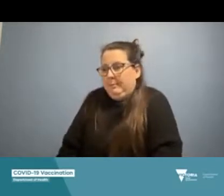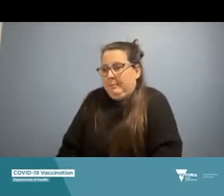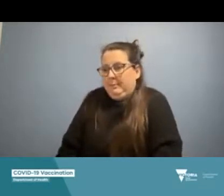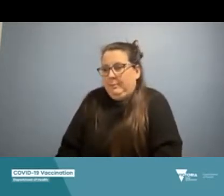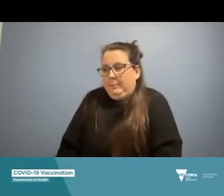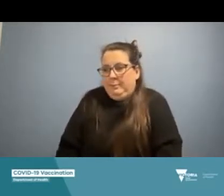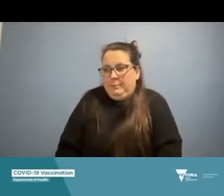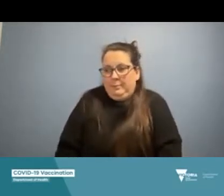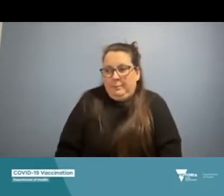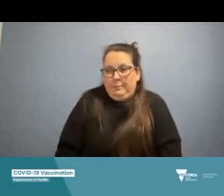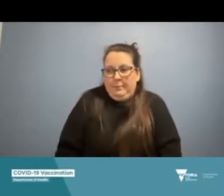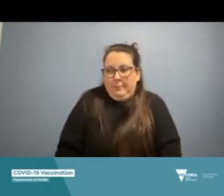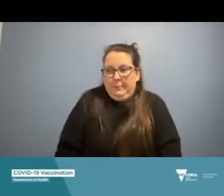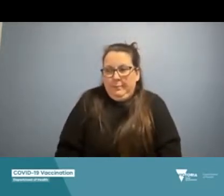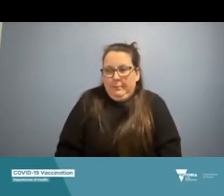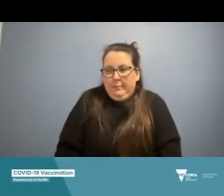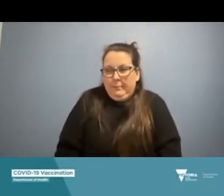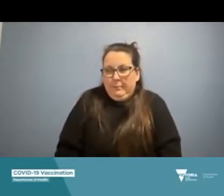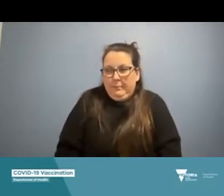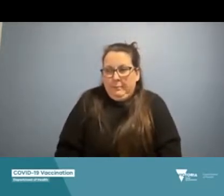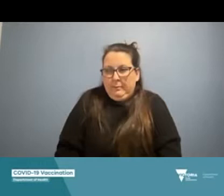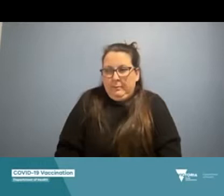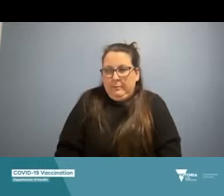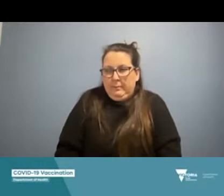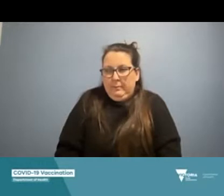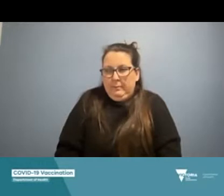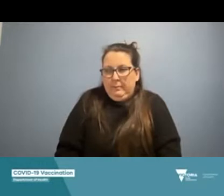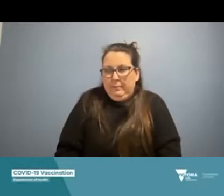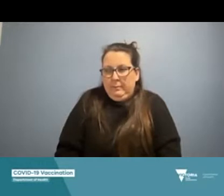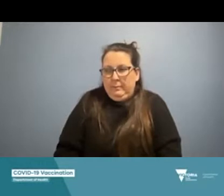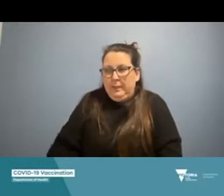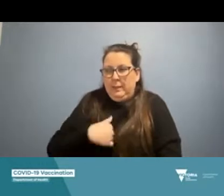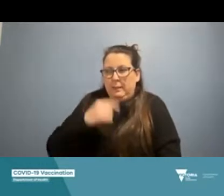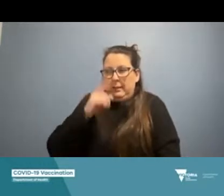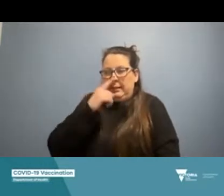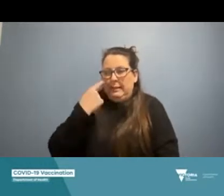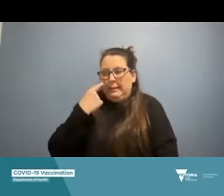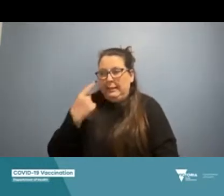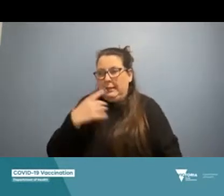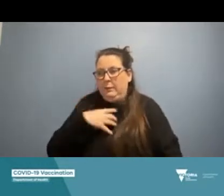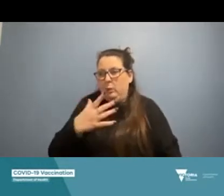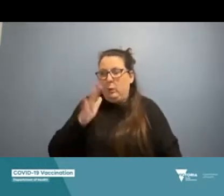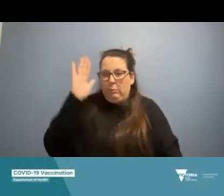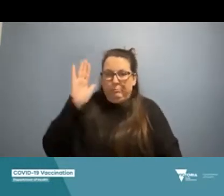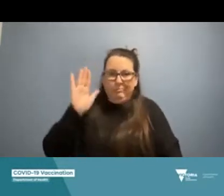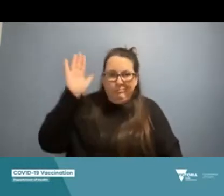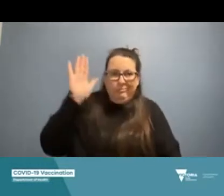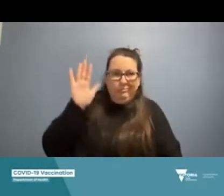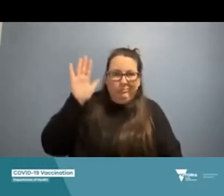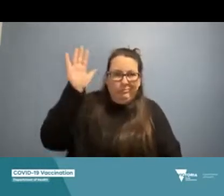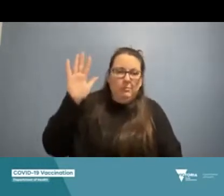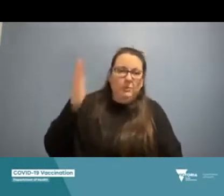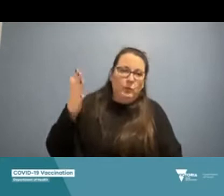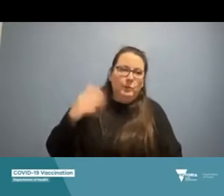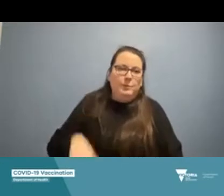Fantastic. So thank you, Mohammed. I can't see any more hands up, and I know that Mohammed's been answering some of the questions and others